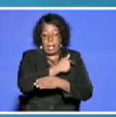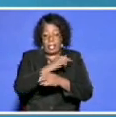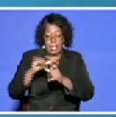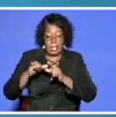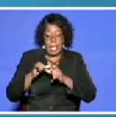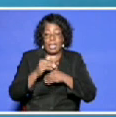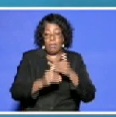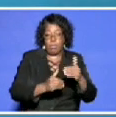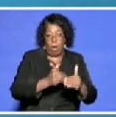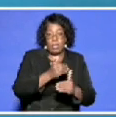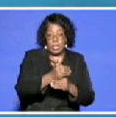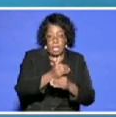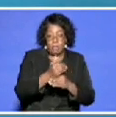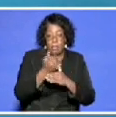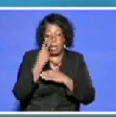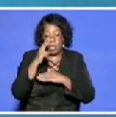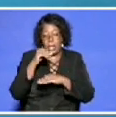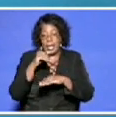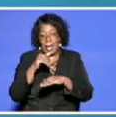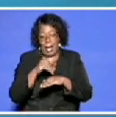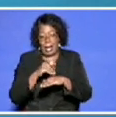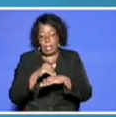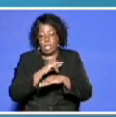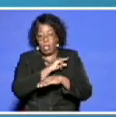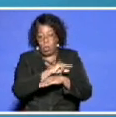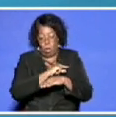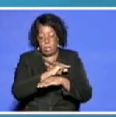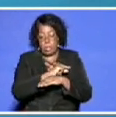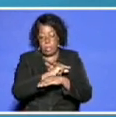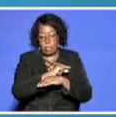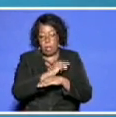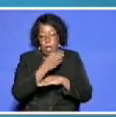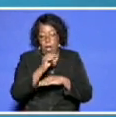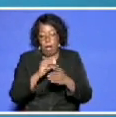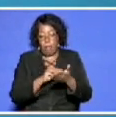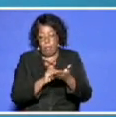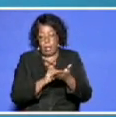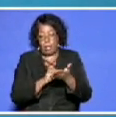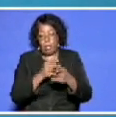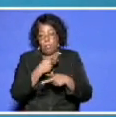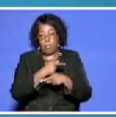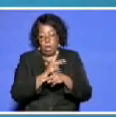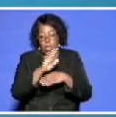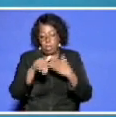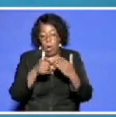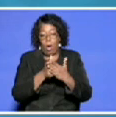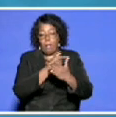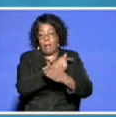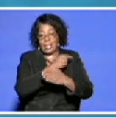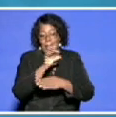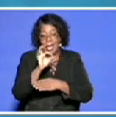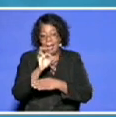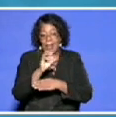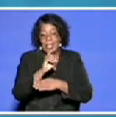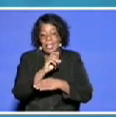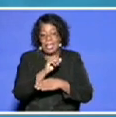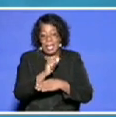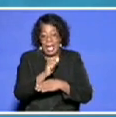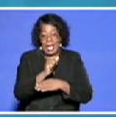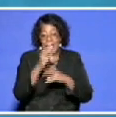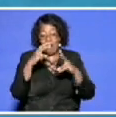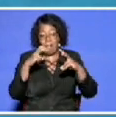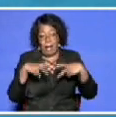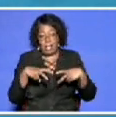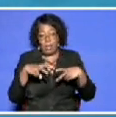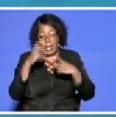for reviewing the quality, safety, and effectiveness of medical products. Of all vaccines, the FDA evaluates data and